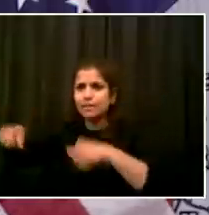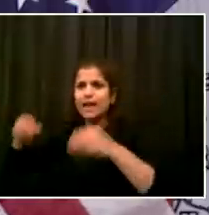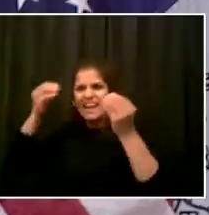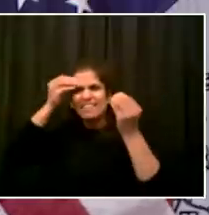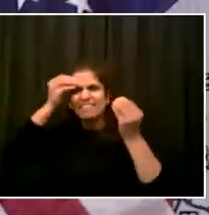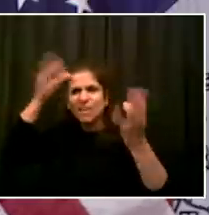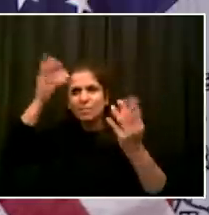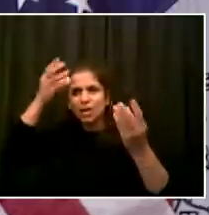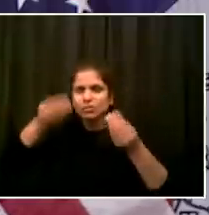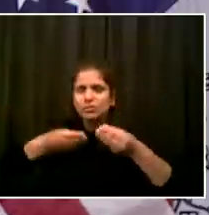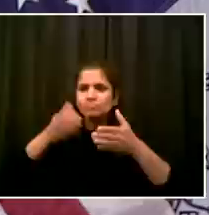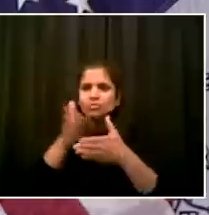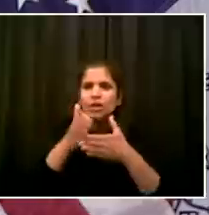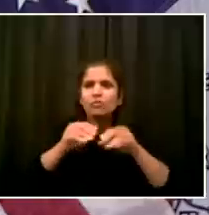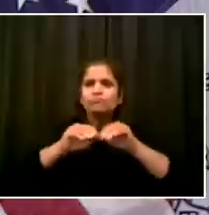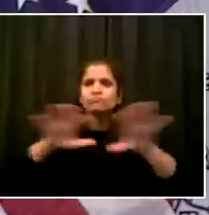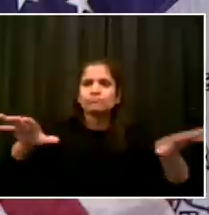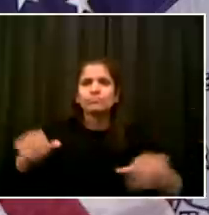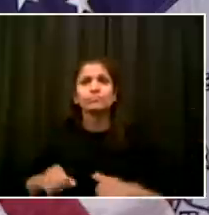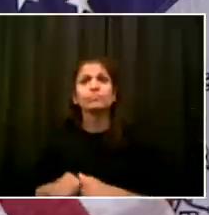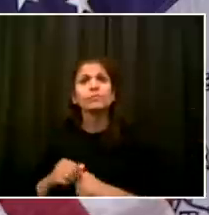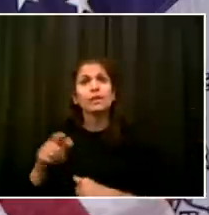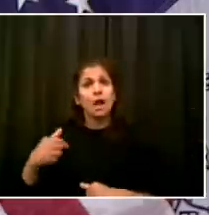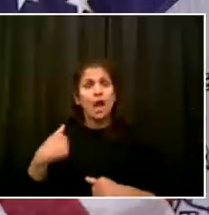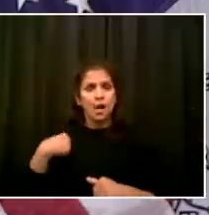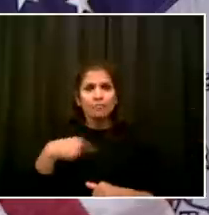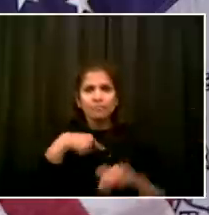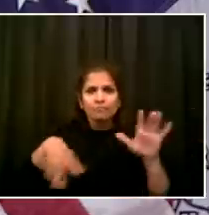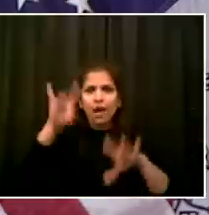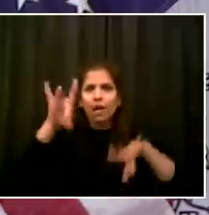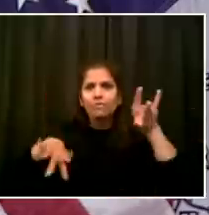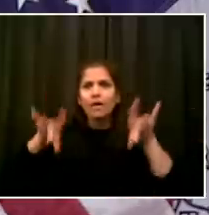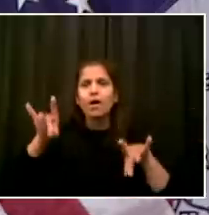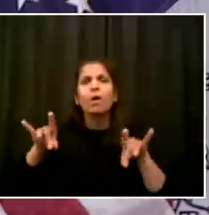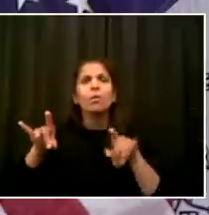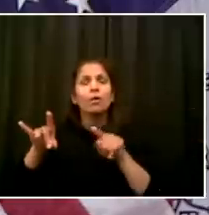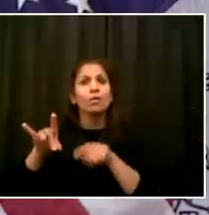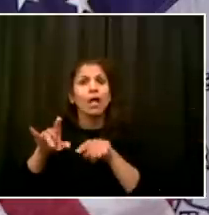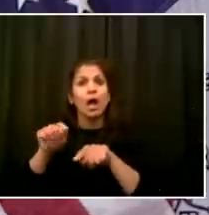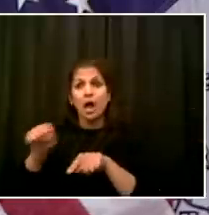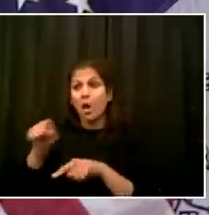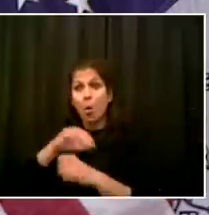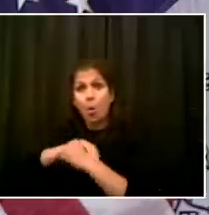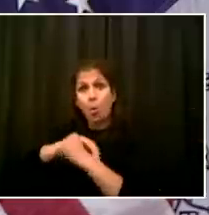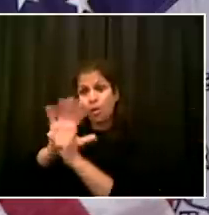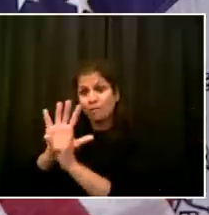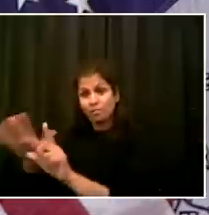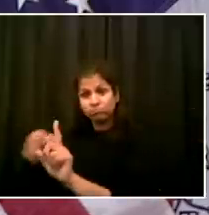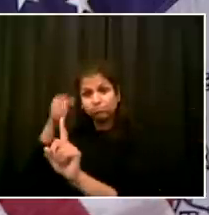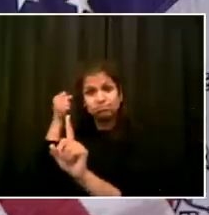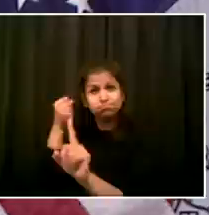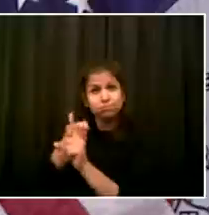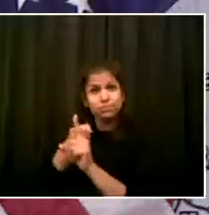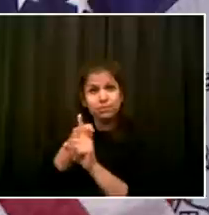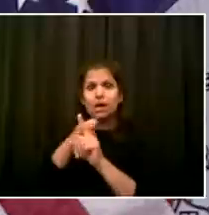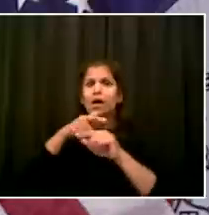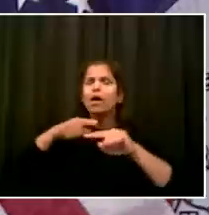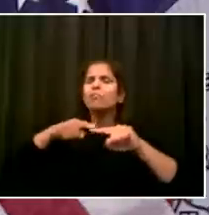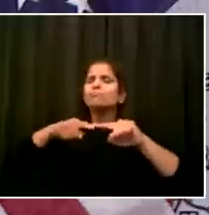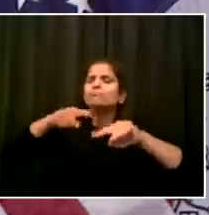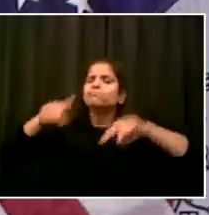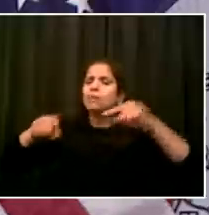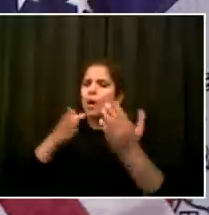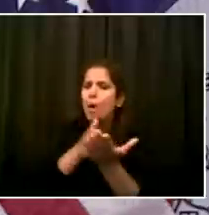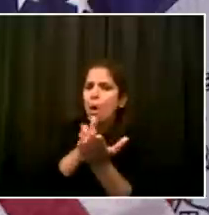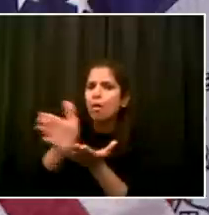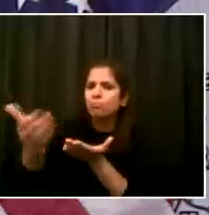accurate. And very soon after the absolute height of this crisis, when all of our energies were going into just trying to save our healthcare